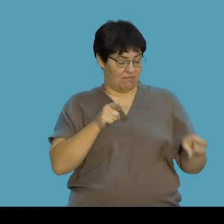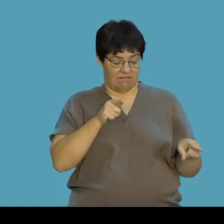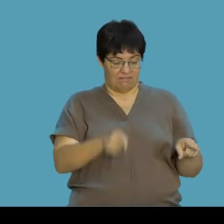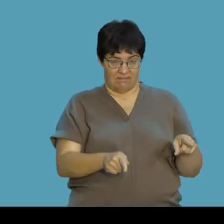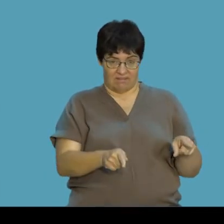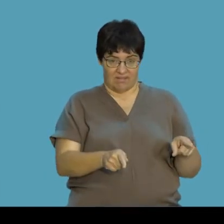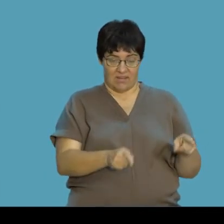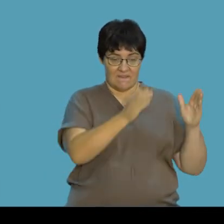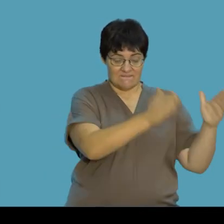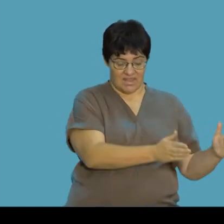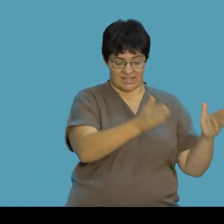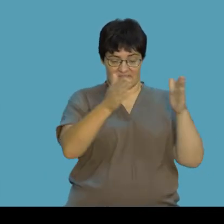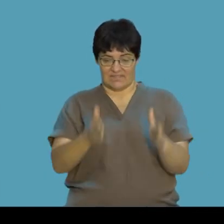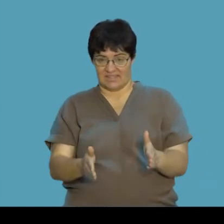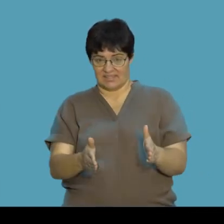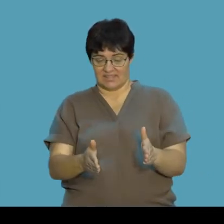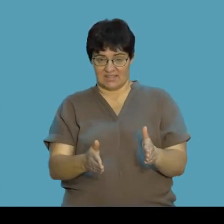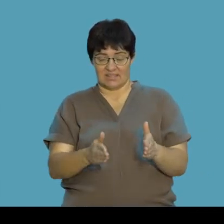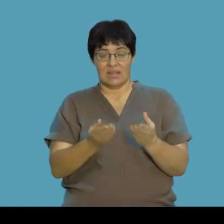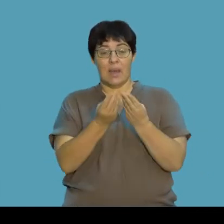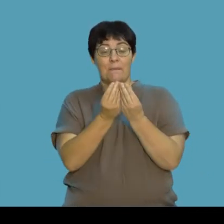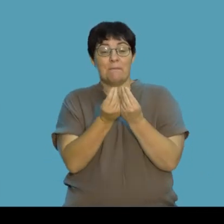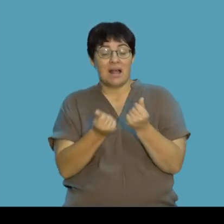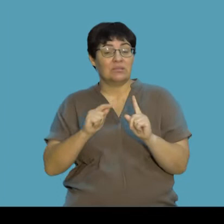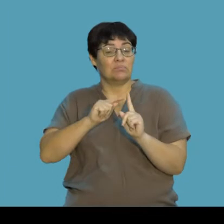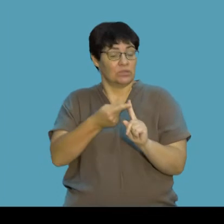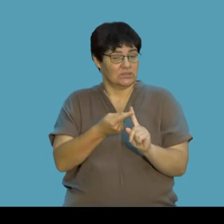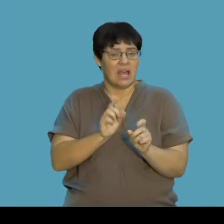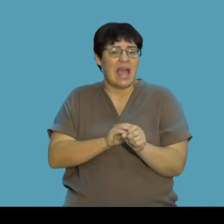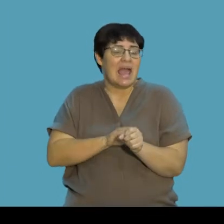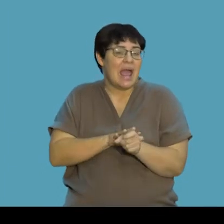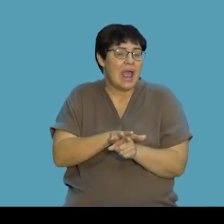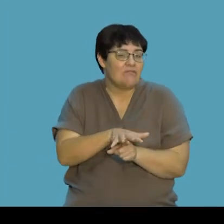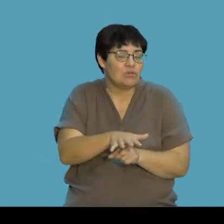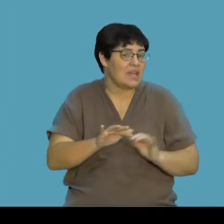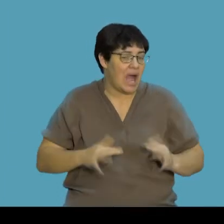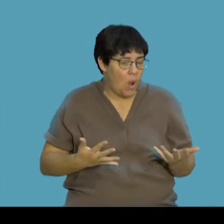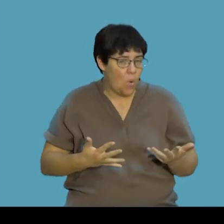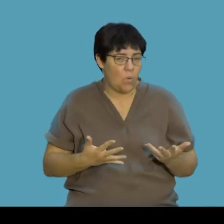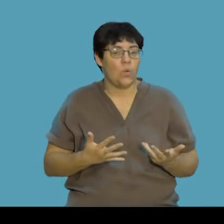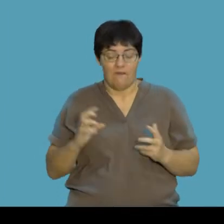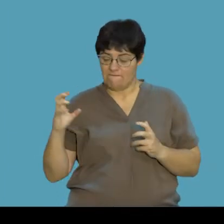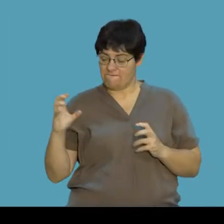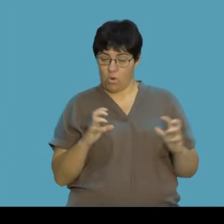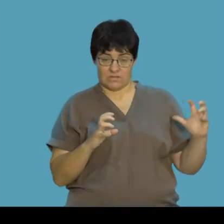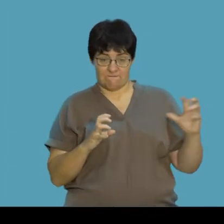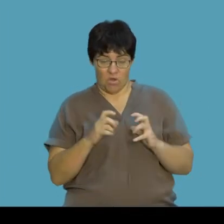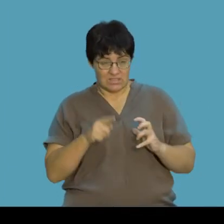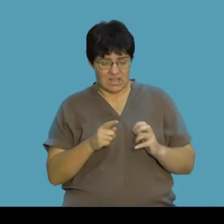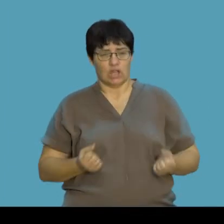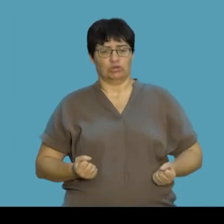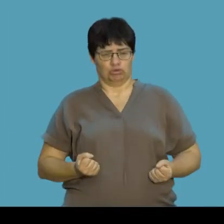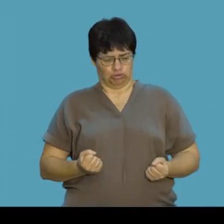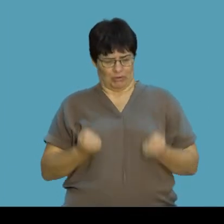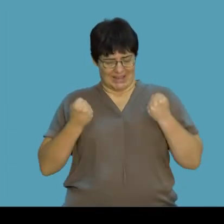two phases, okay? Now, the melting point of a substance is also influenced by the strength of the forces that exist between